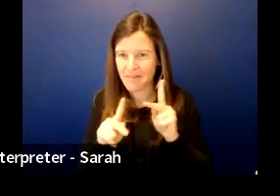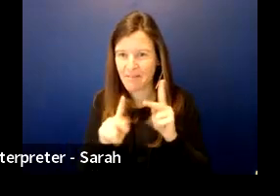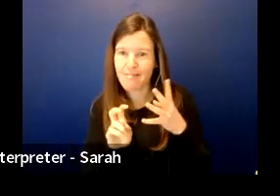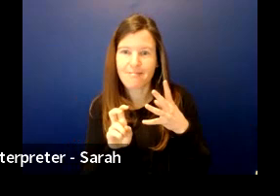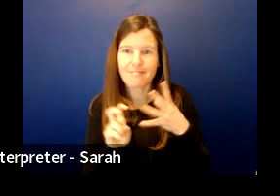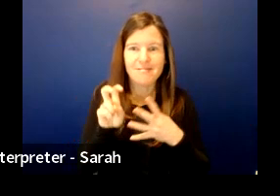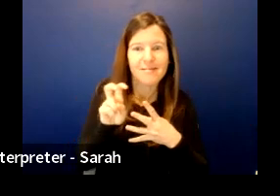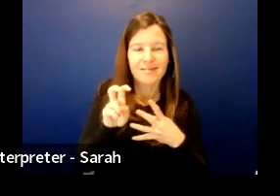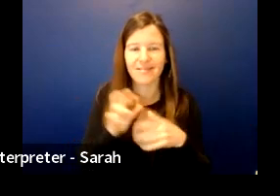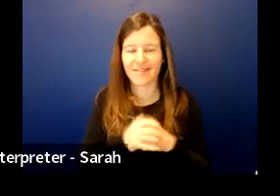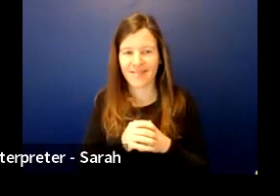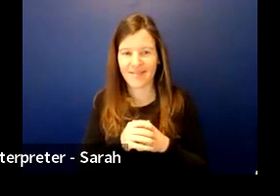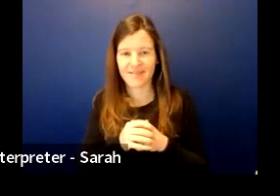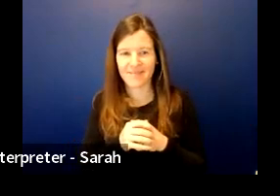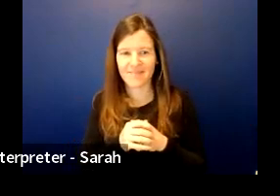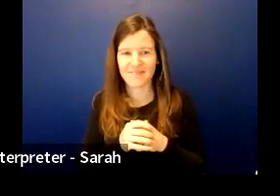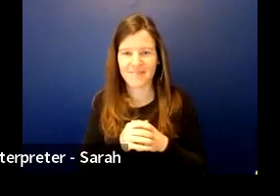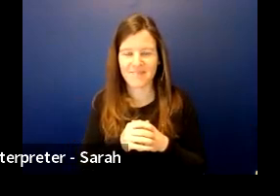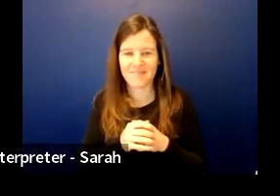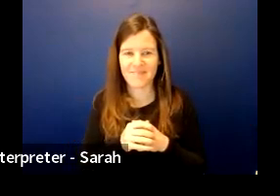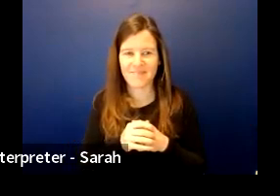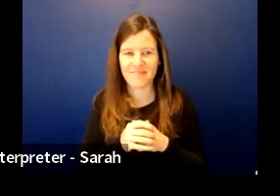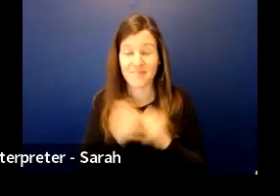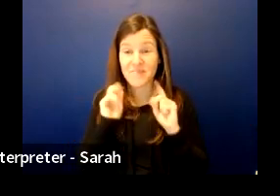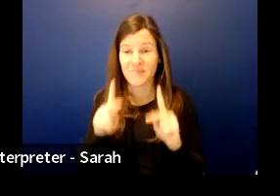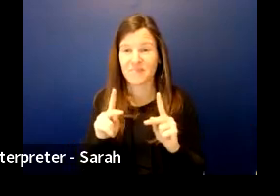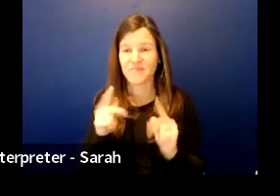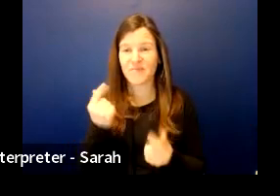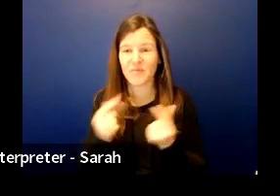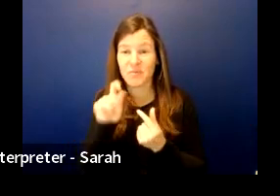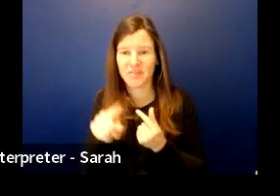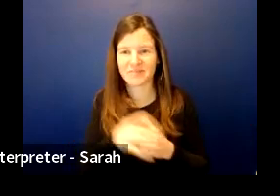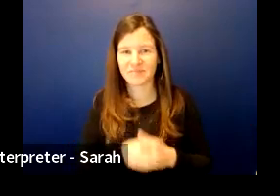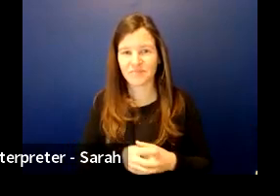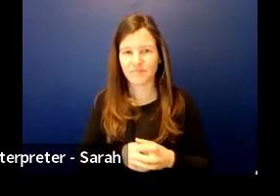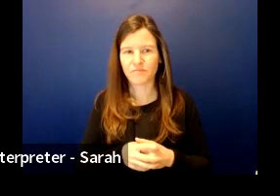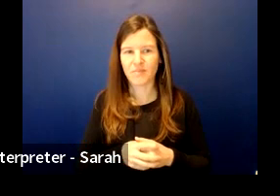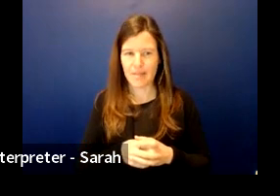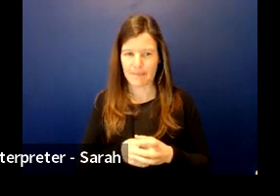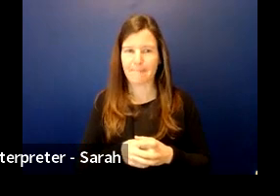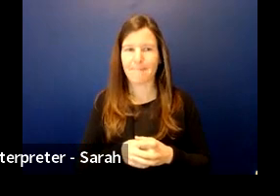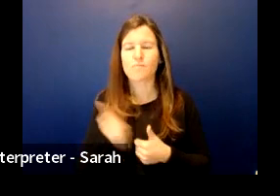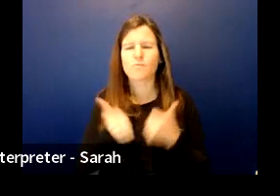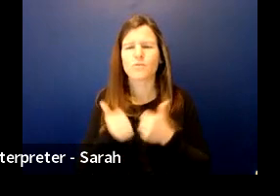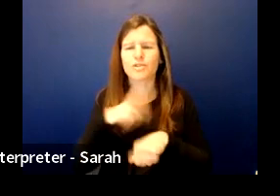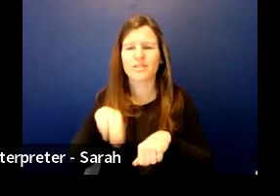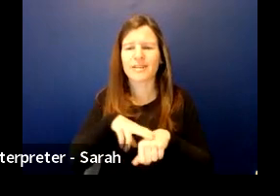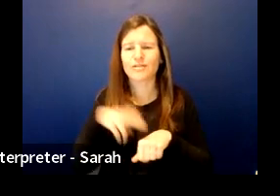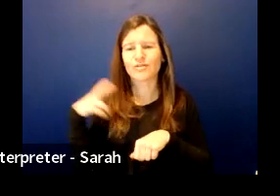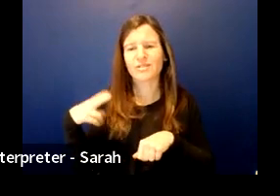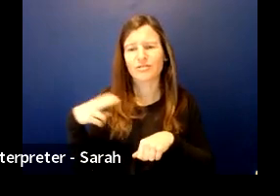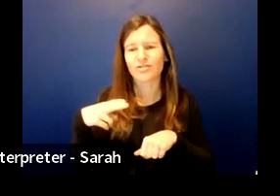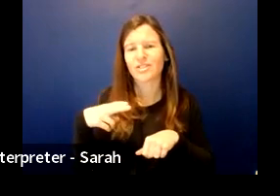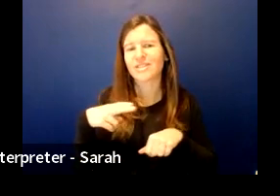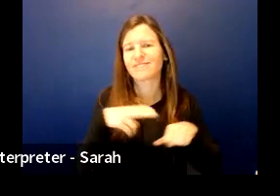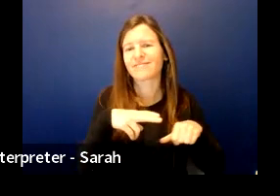categories. Well done, everybody. Okay, quiz question. Which of the following natural history collections at the Royal